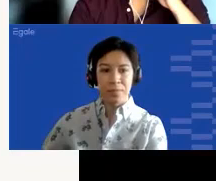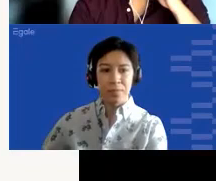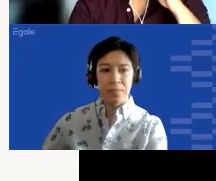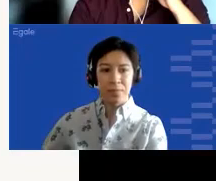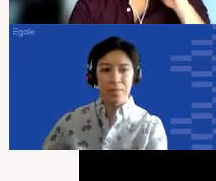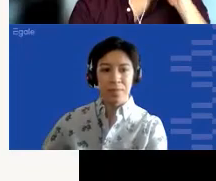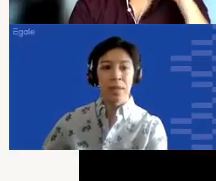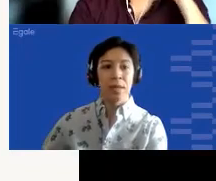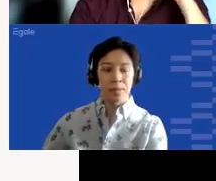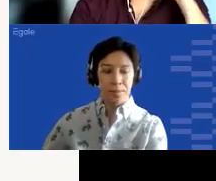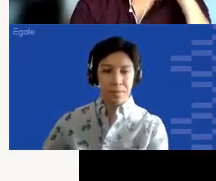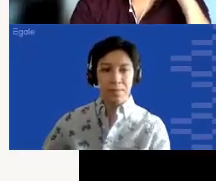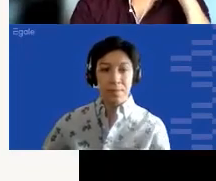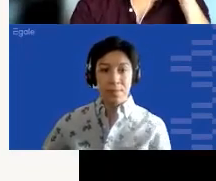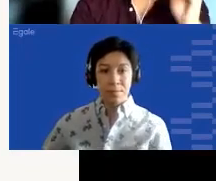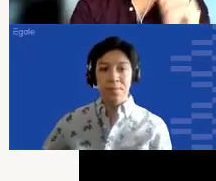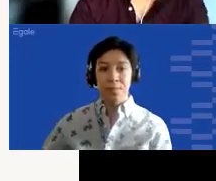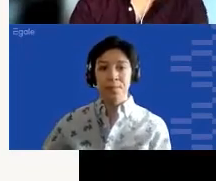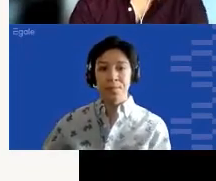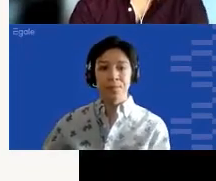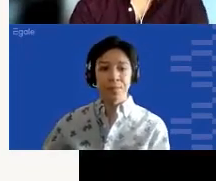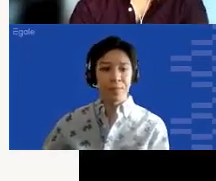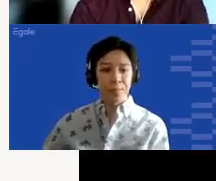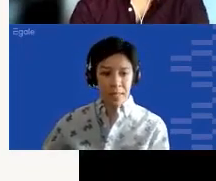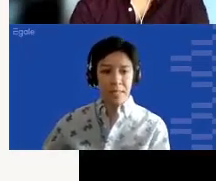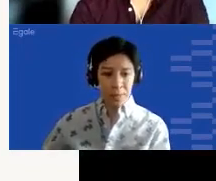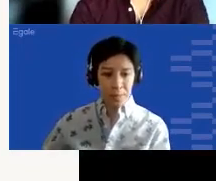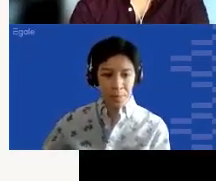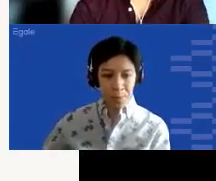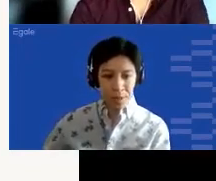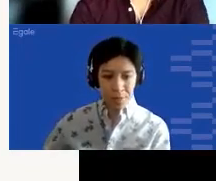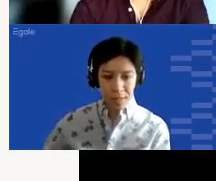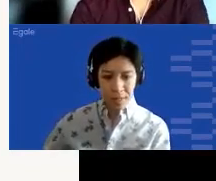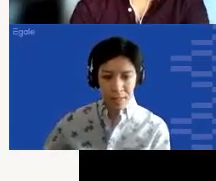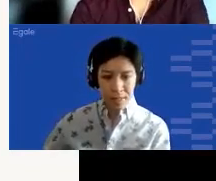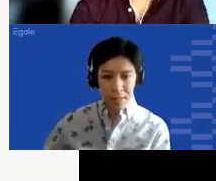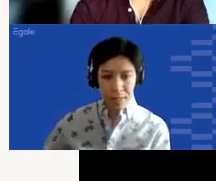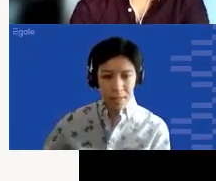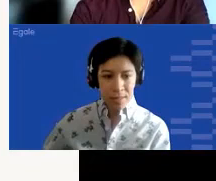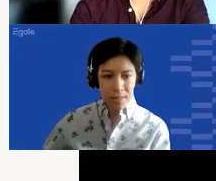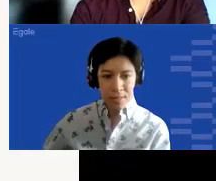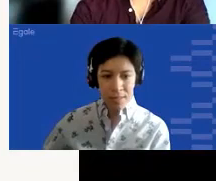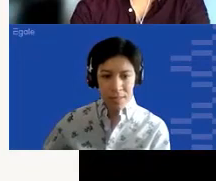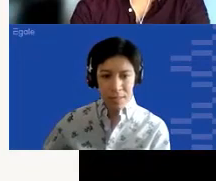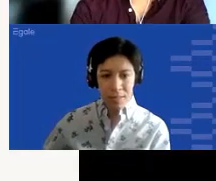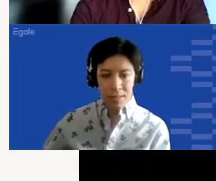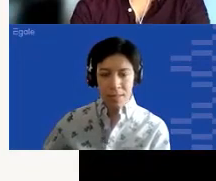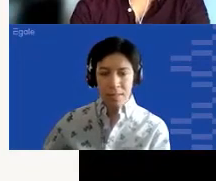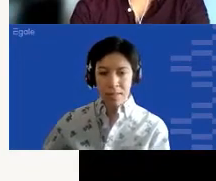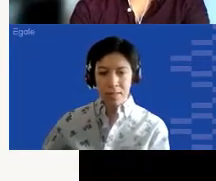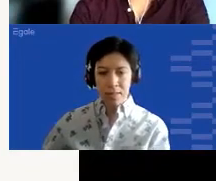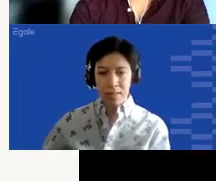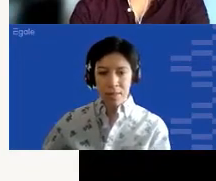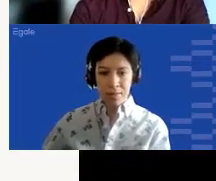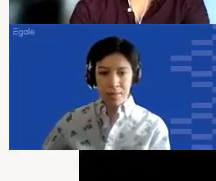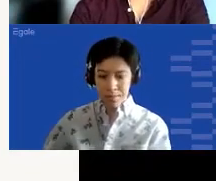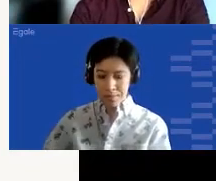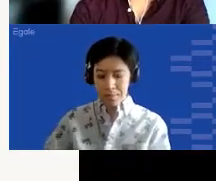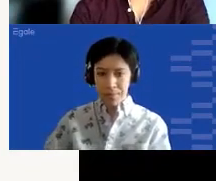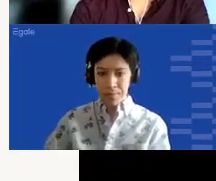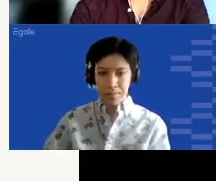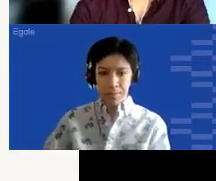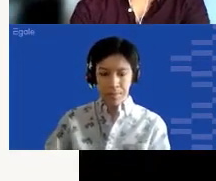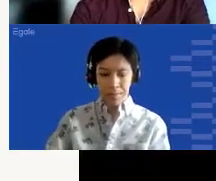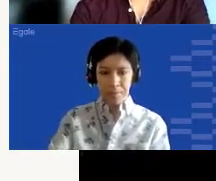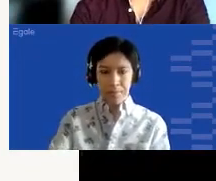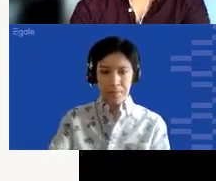information again. So if you could just throw that in the chat box, it would be great. One last question. Would you be